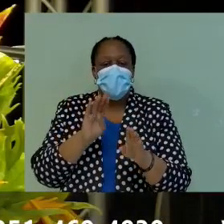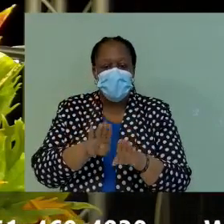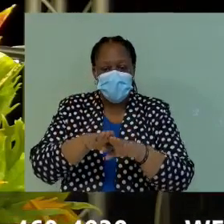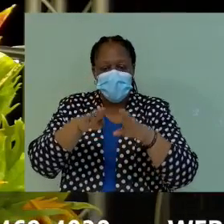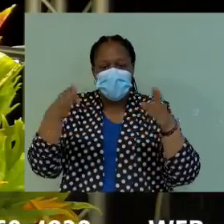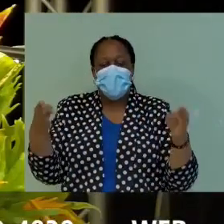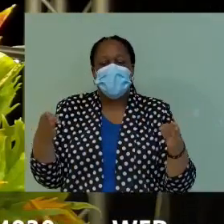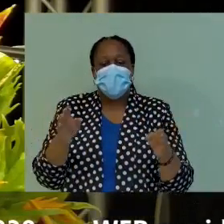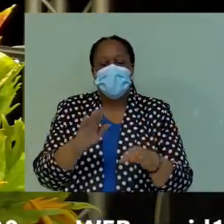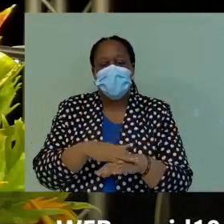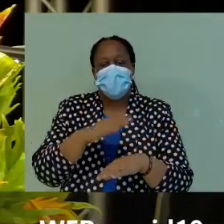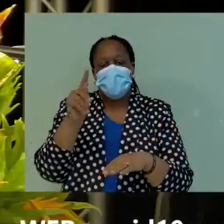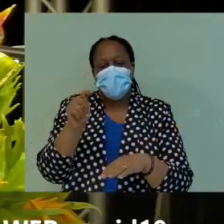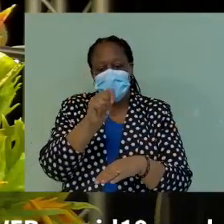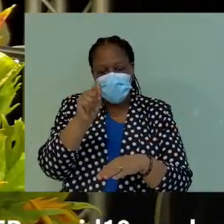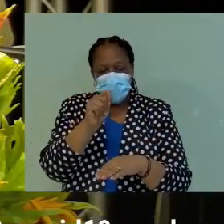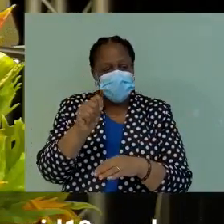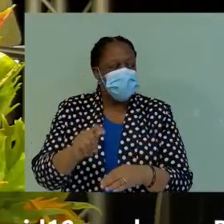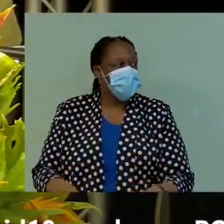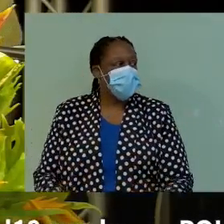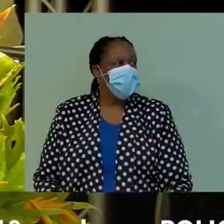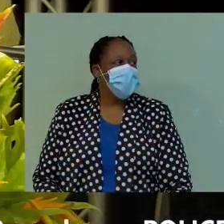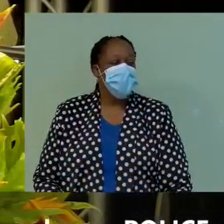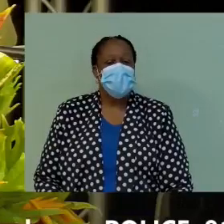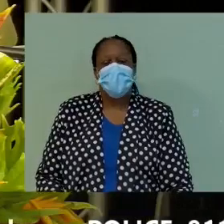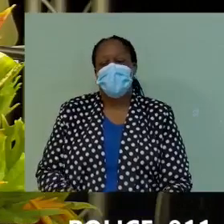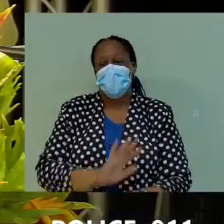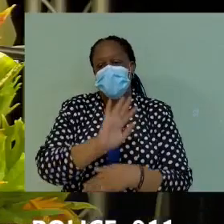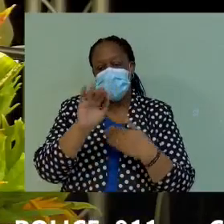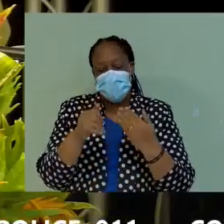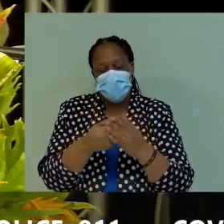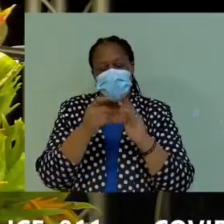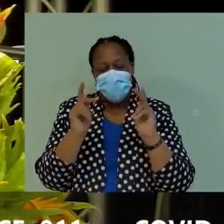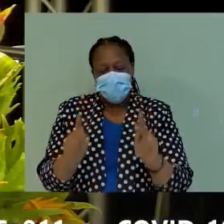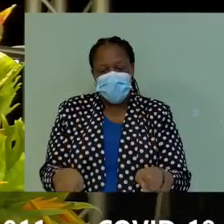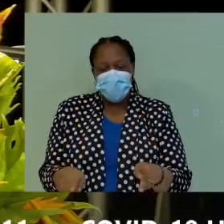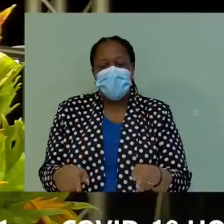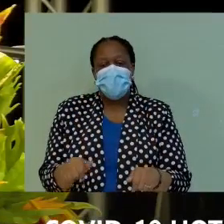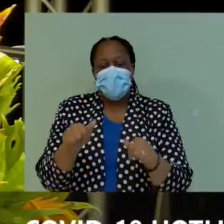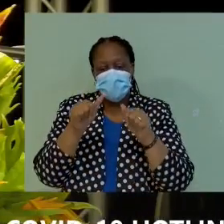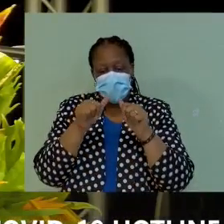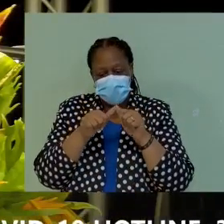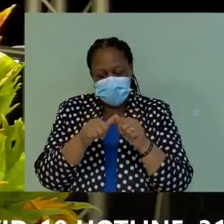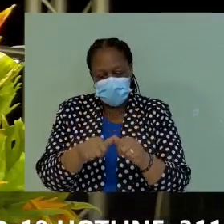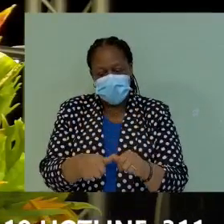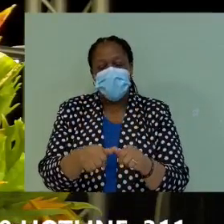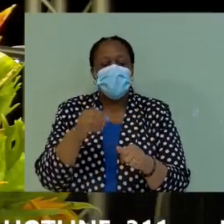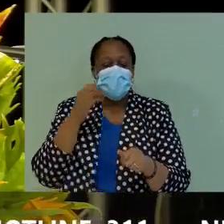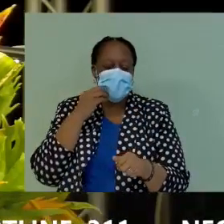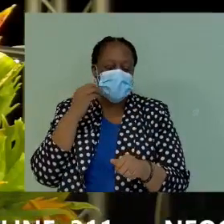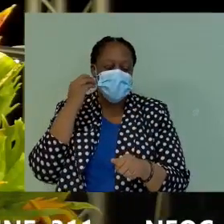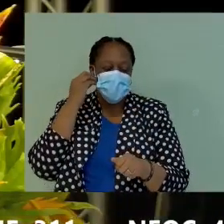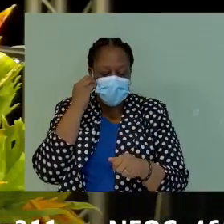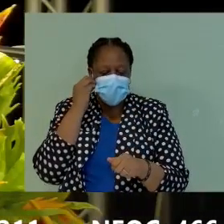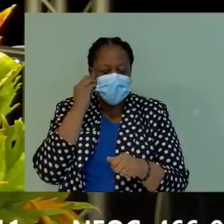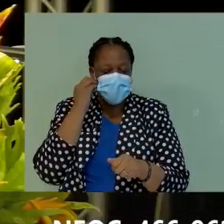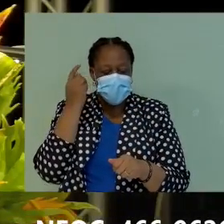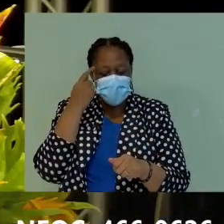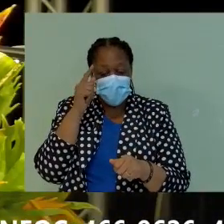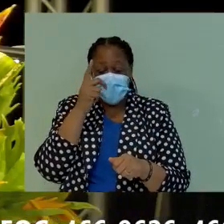This particular regulation requires every person shall remain confined to their place of